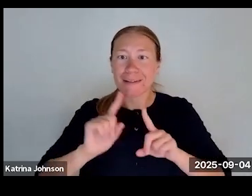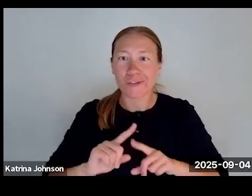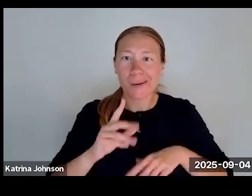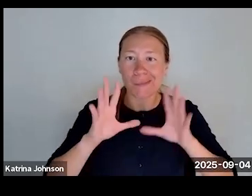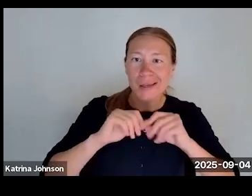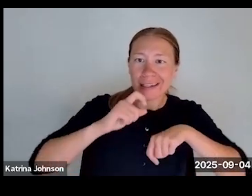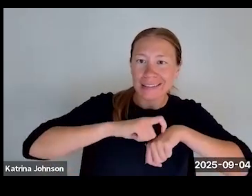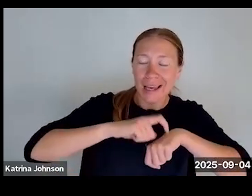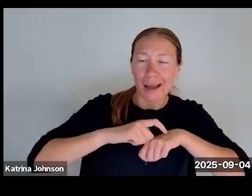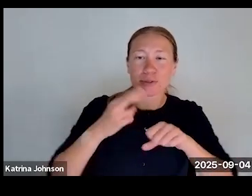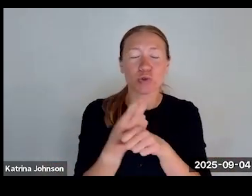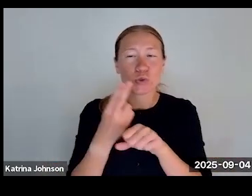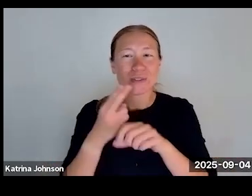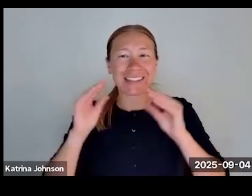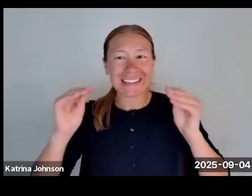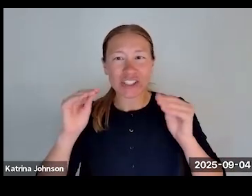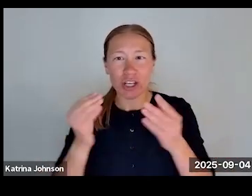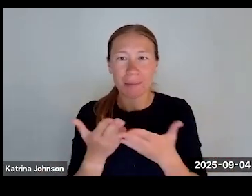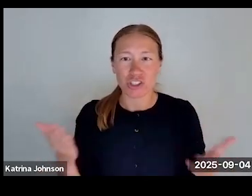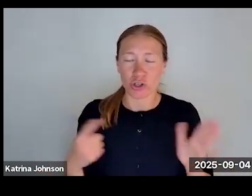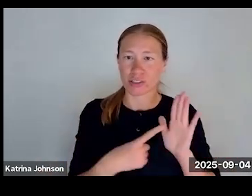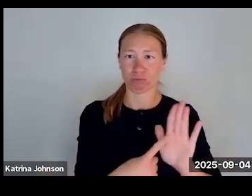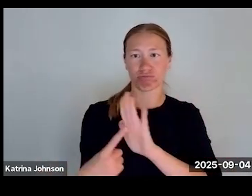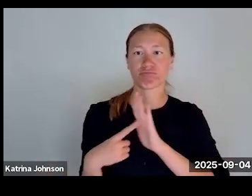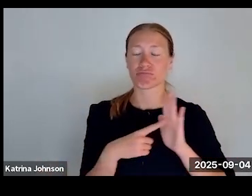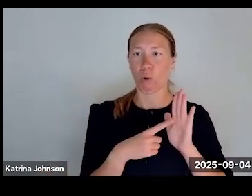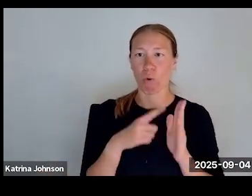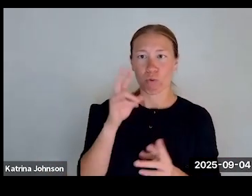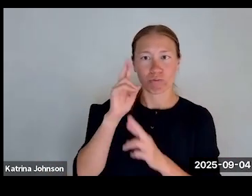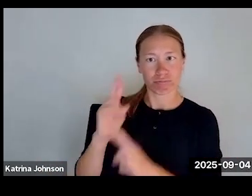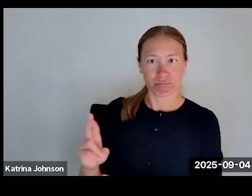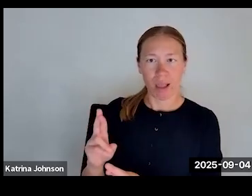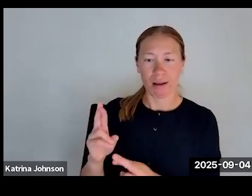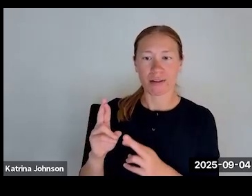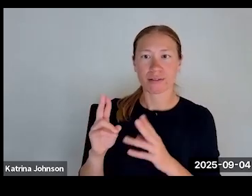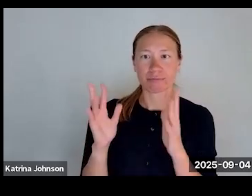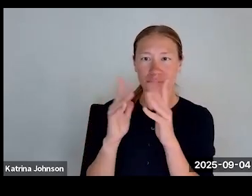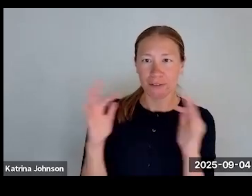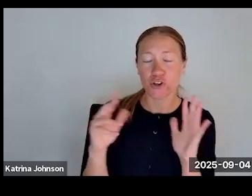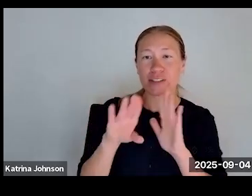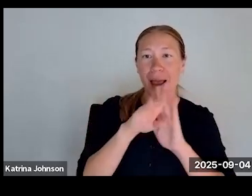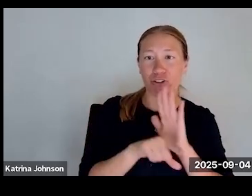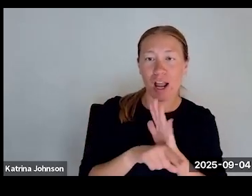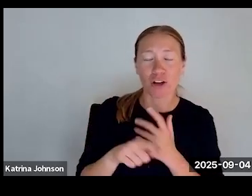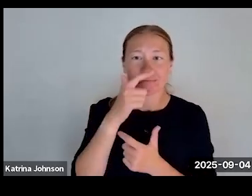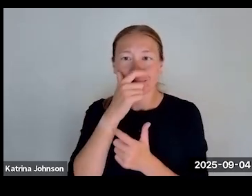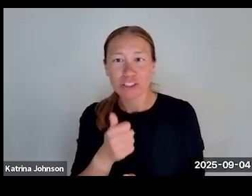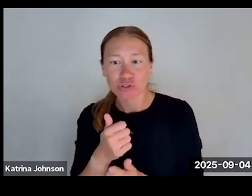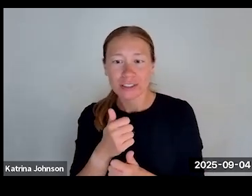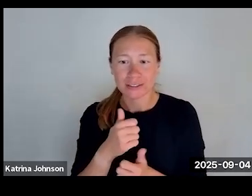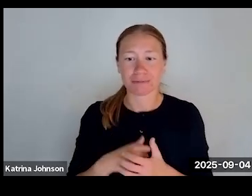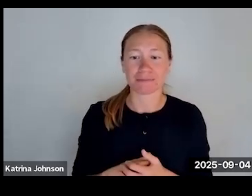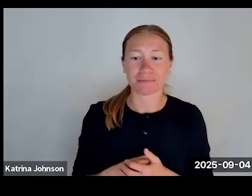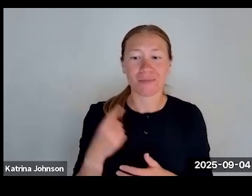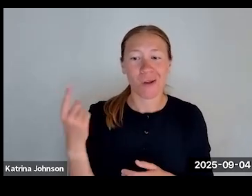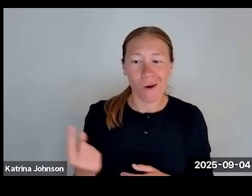times. Use teaching materials that reflect and respect our students' diverse backgrounds and interests. Always